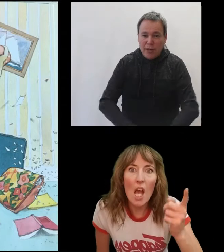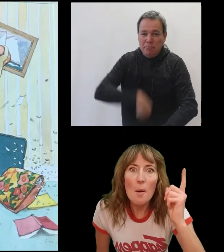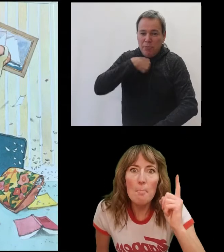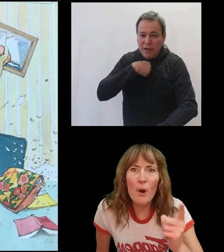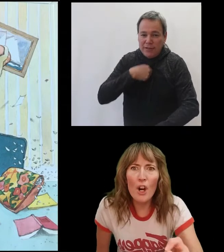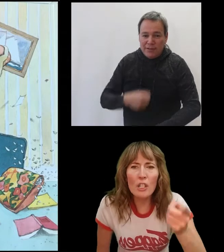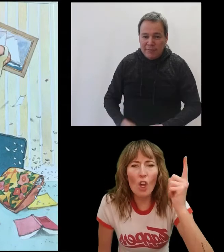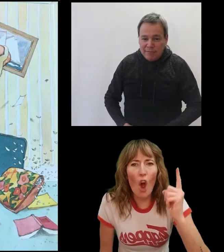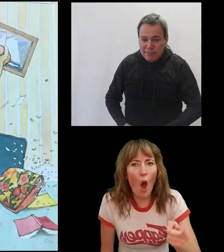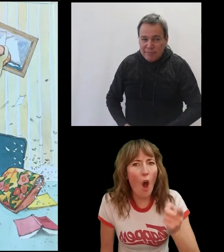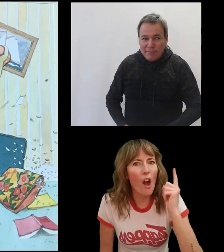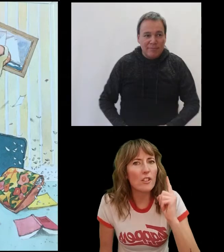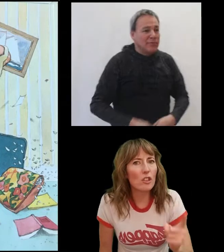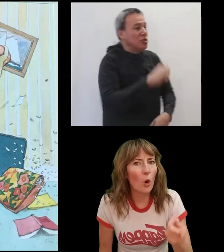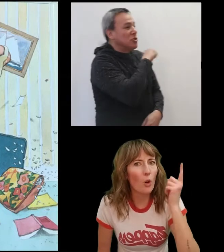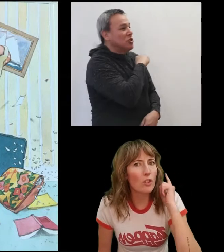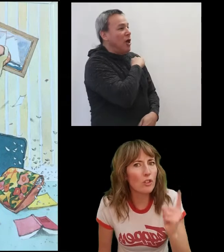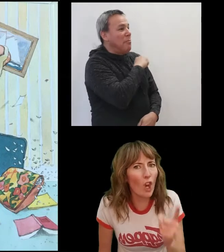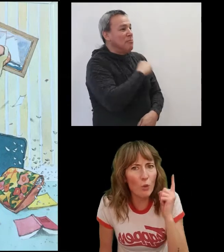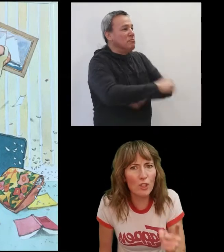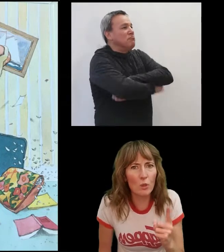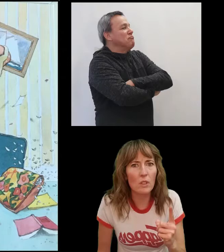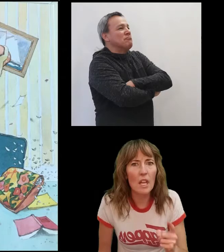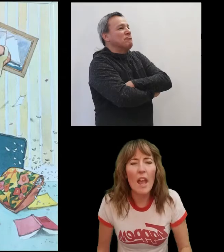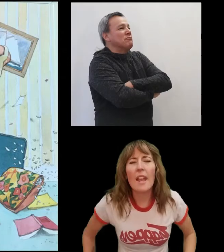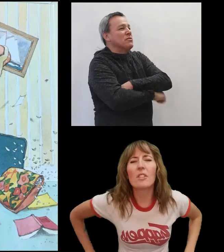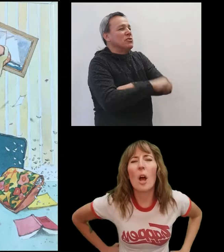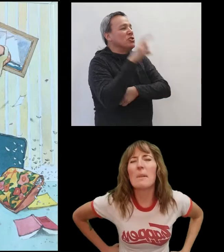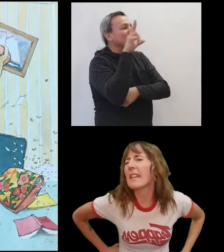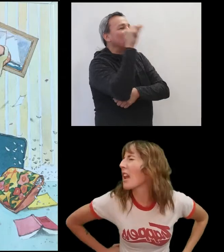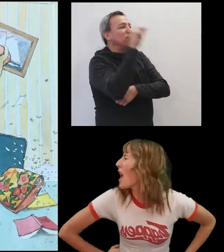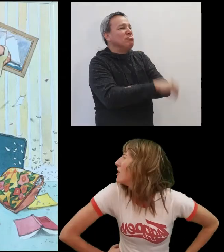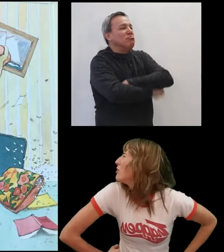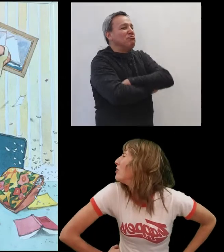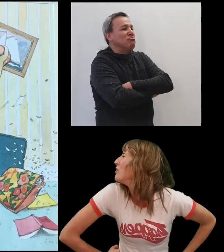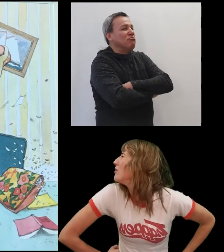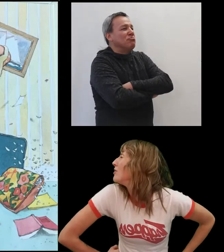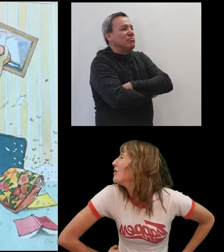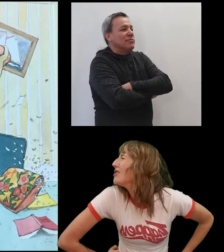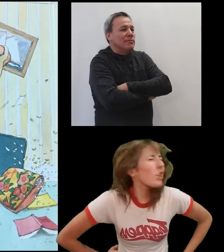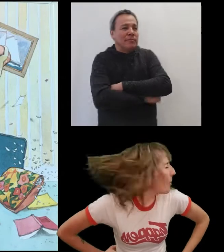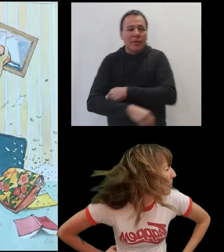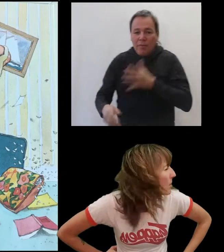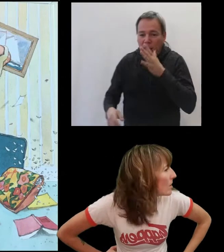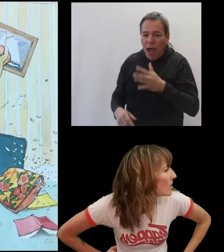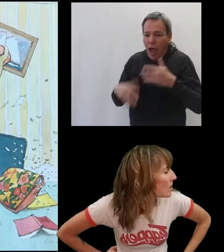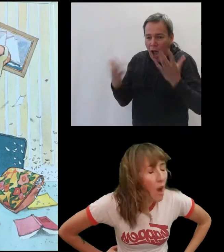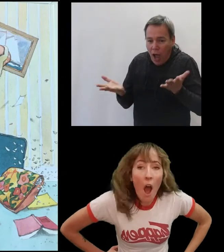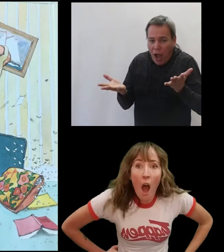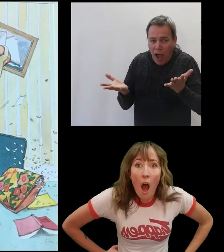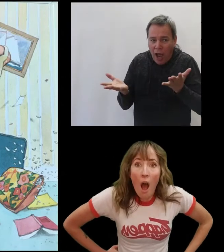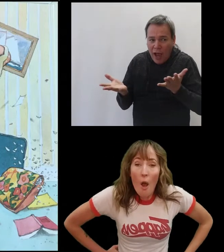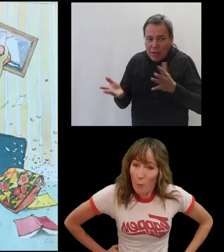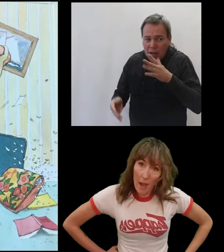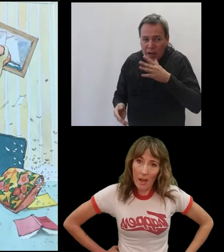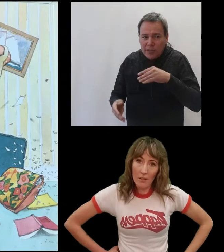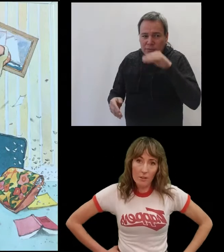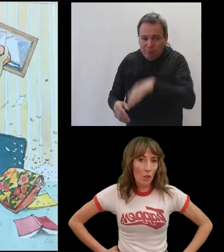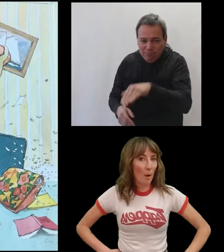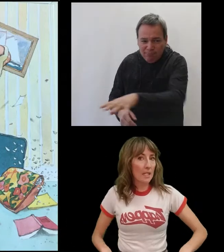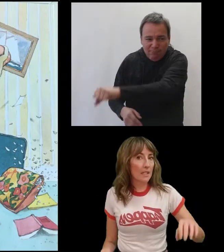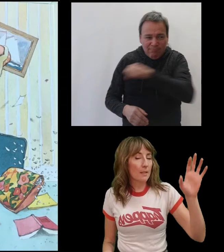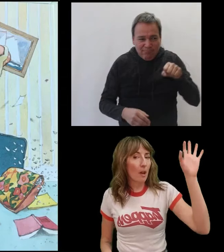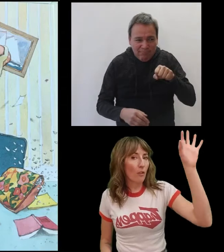"Thomas, put on your snowsuit." And Thomas said, "No."